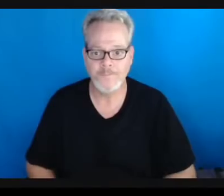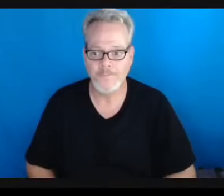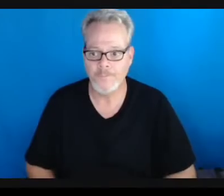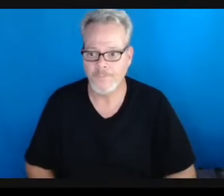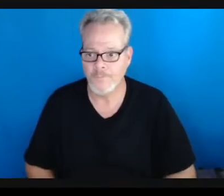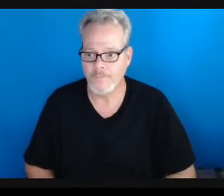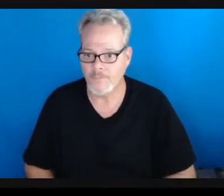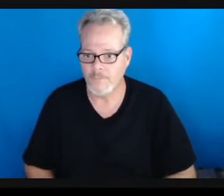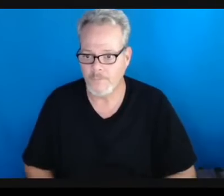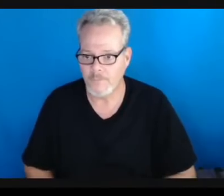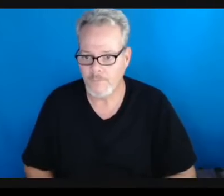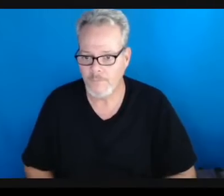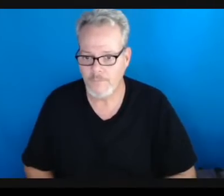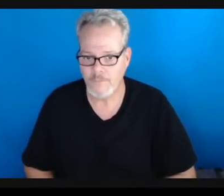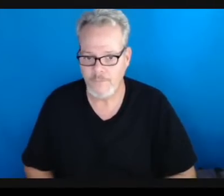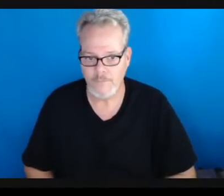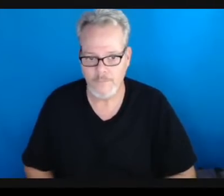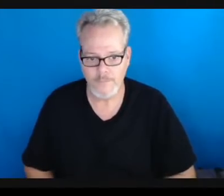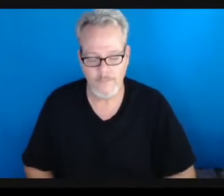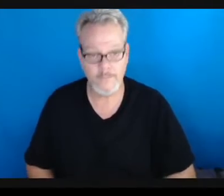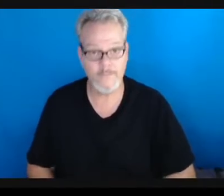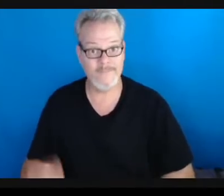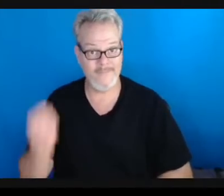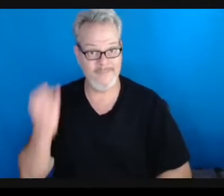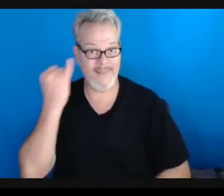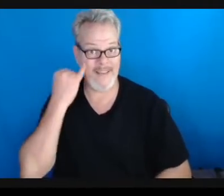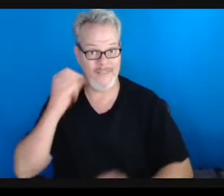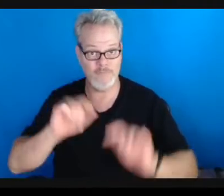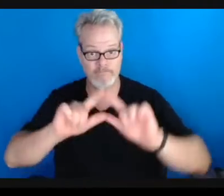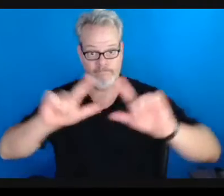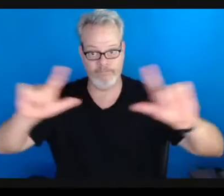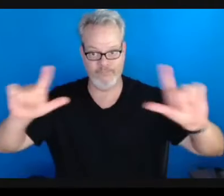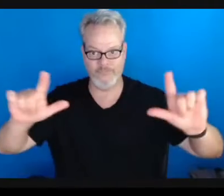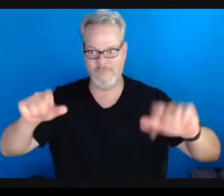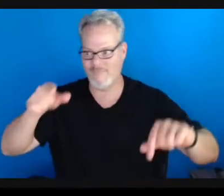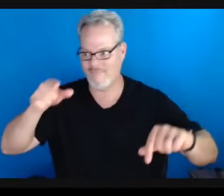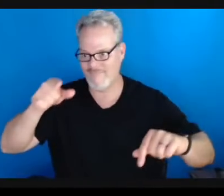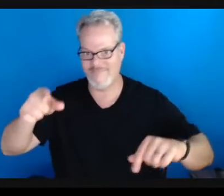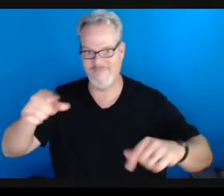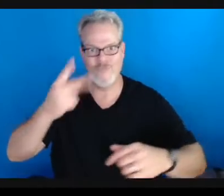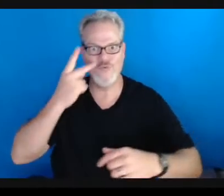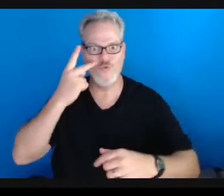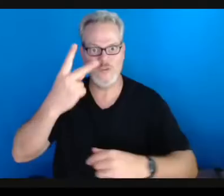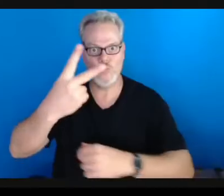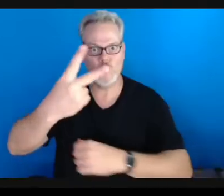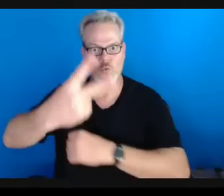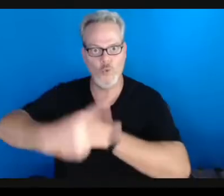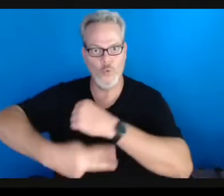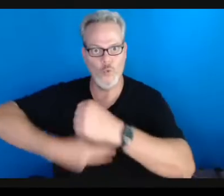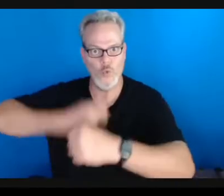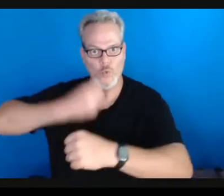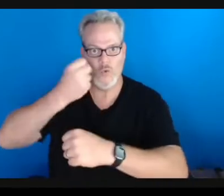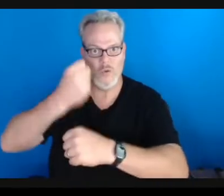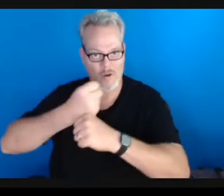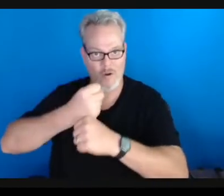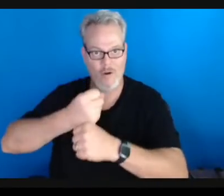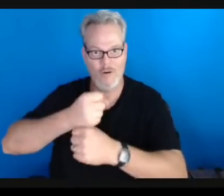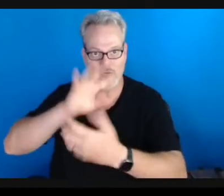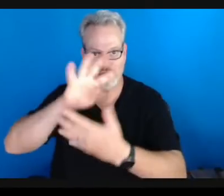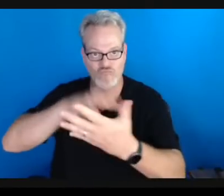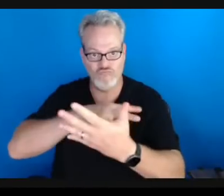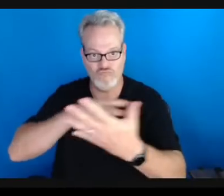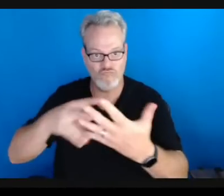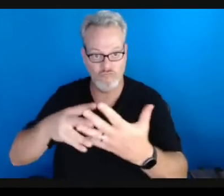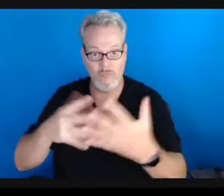But if we take this a little further, I'm going to pull up our 2-year GPS plots here, which we don't have a whole lot, but we have